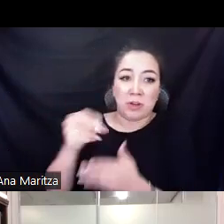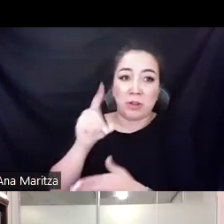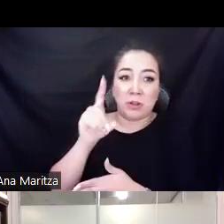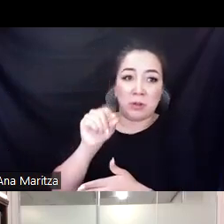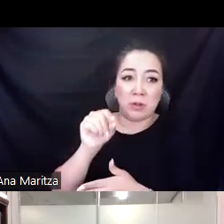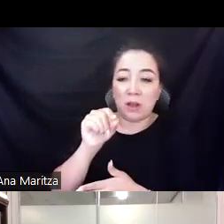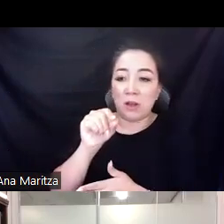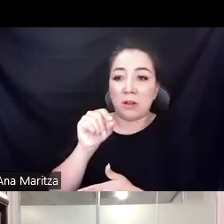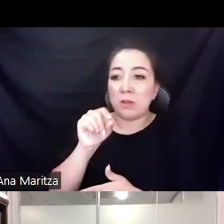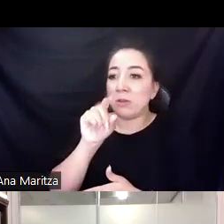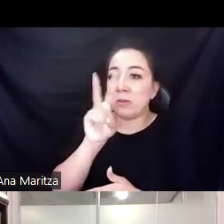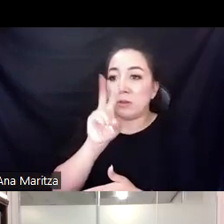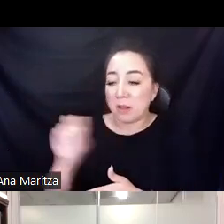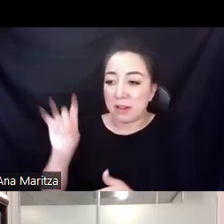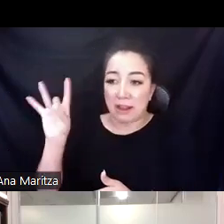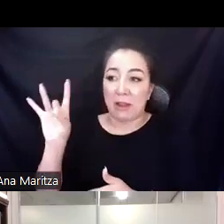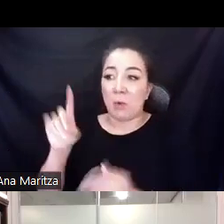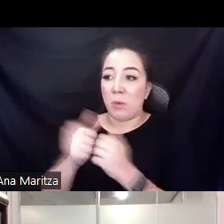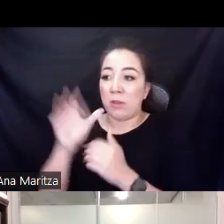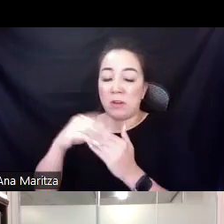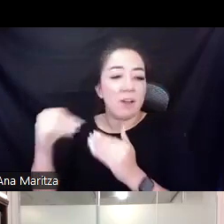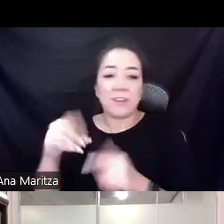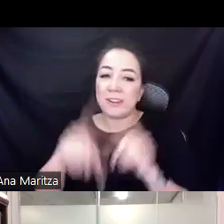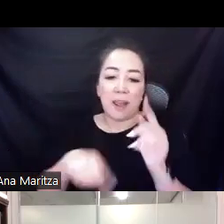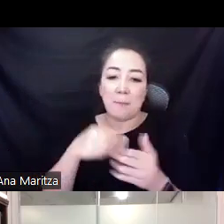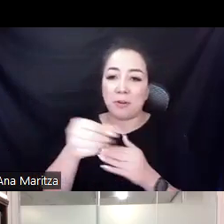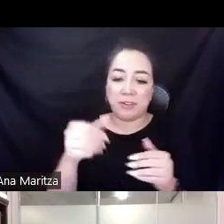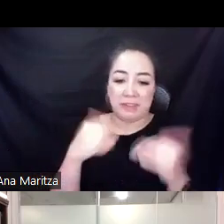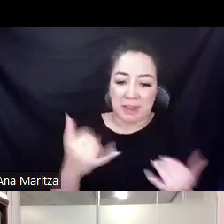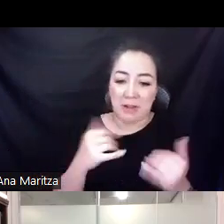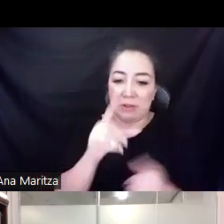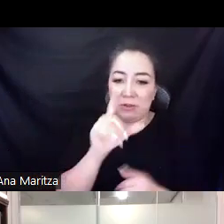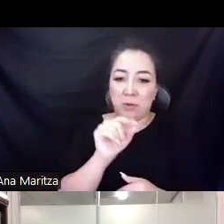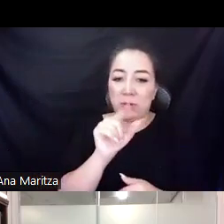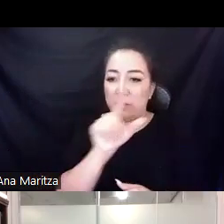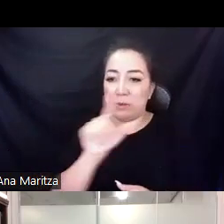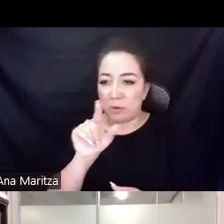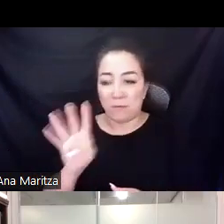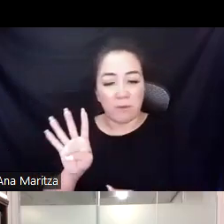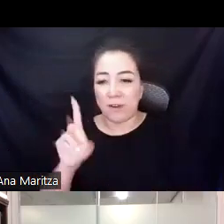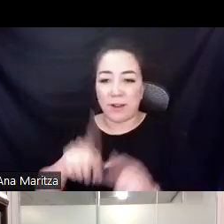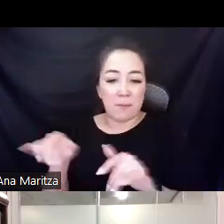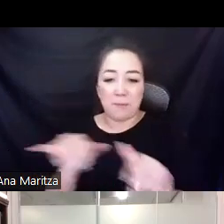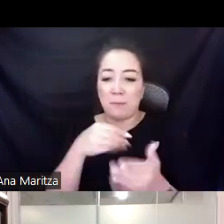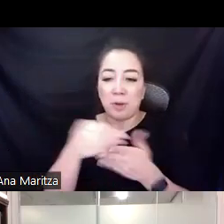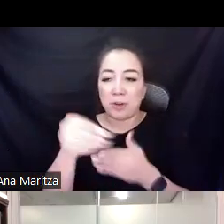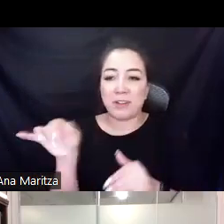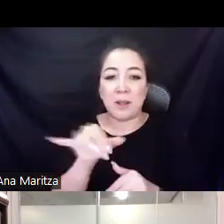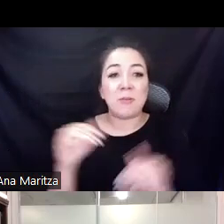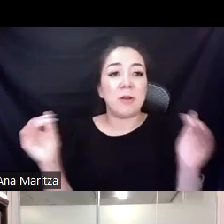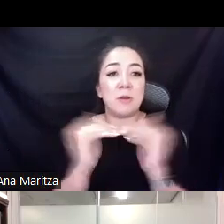2008 with your dollar, you can't purchase with that same dollar in 2024. So the equivalent